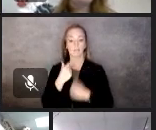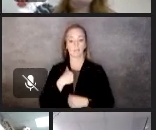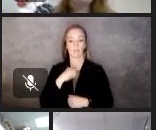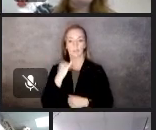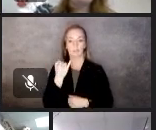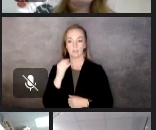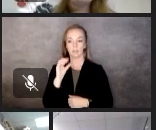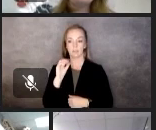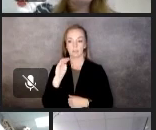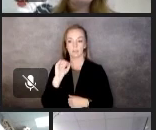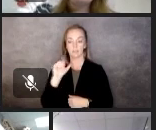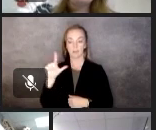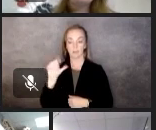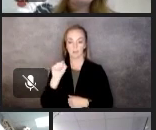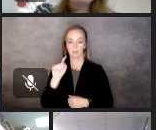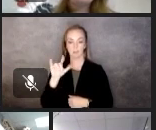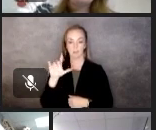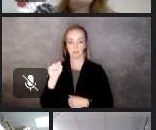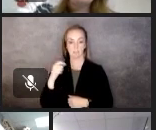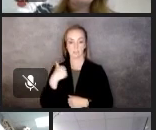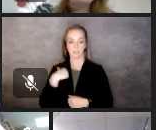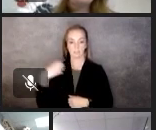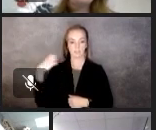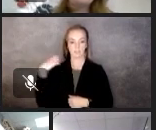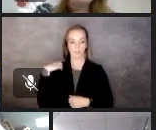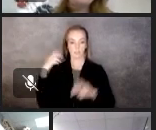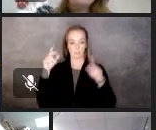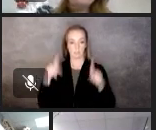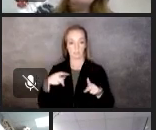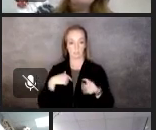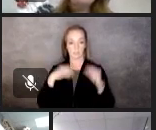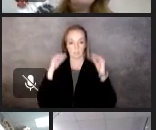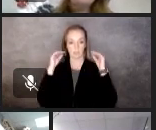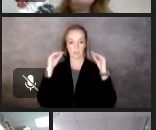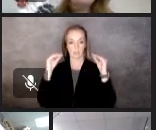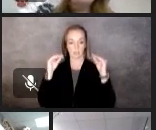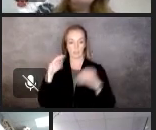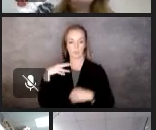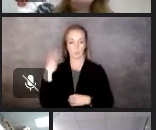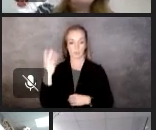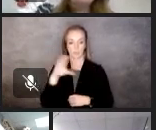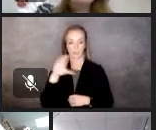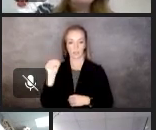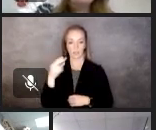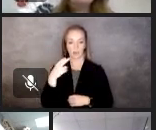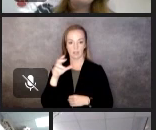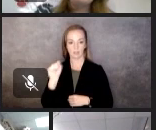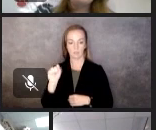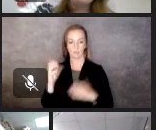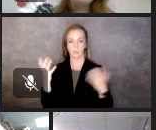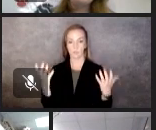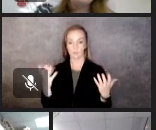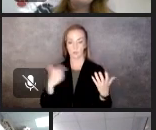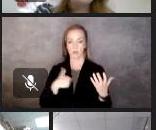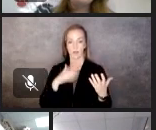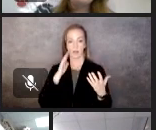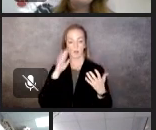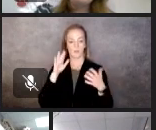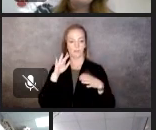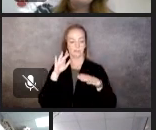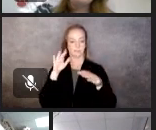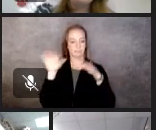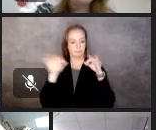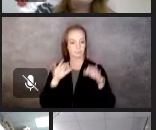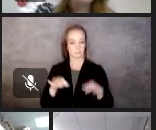am the TAC chairperson, and I teach at Washington County High School. And so I will be going through the roll